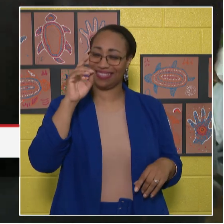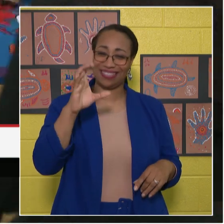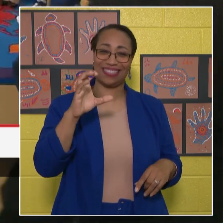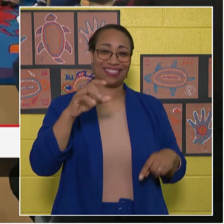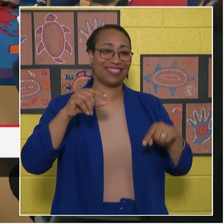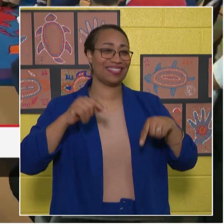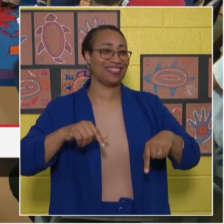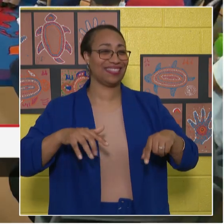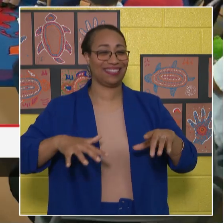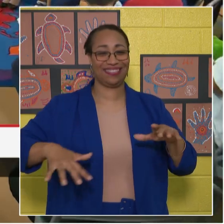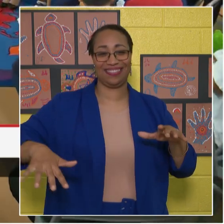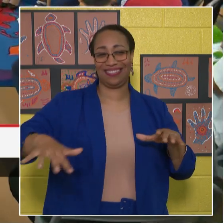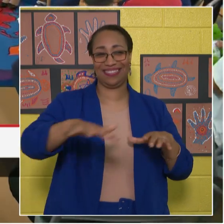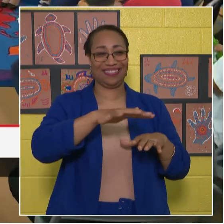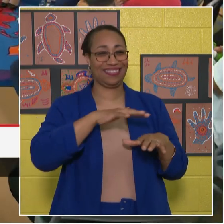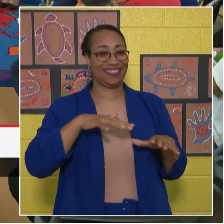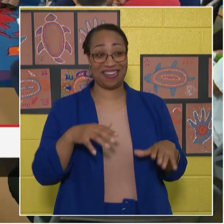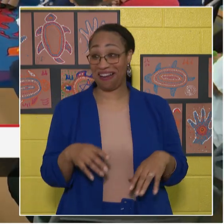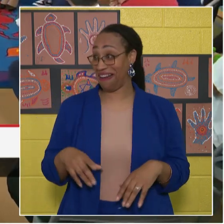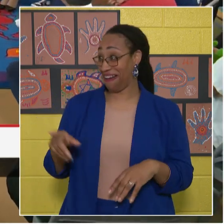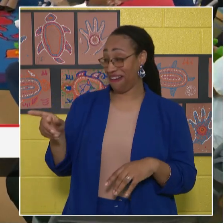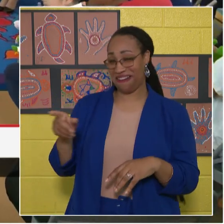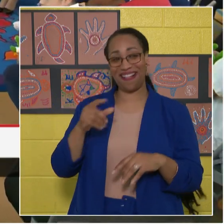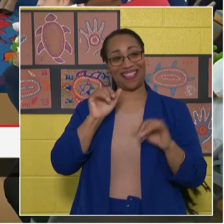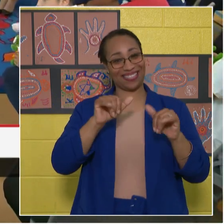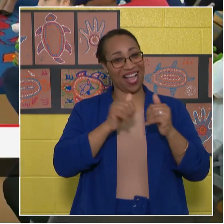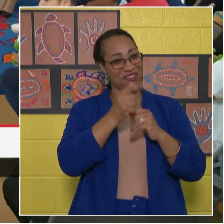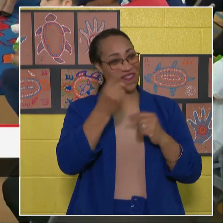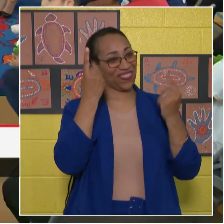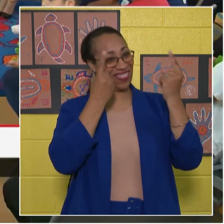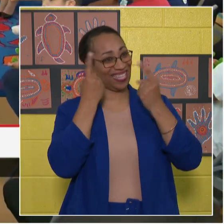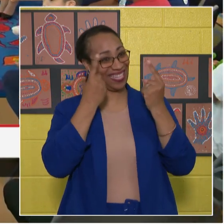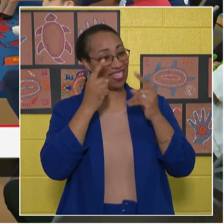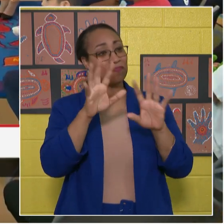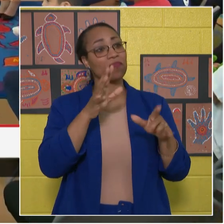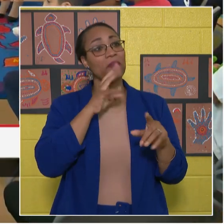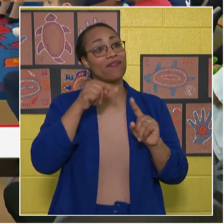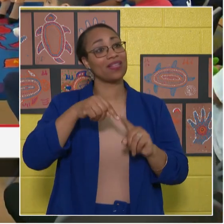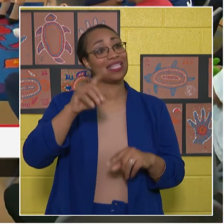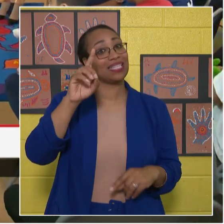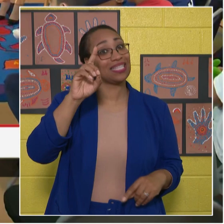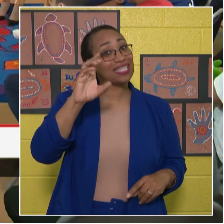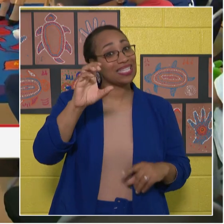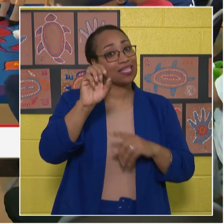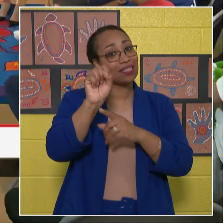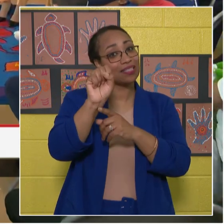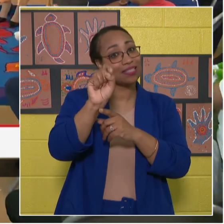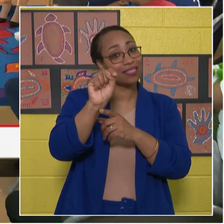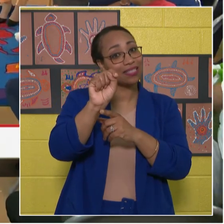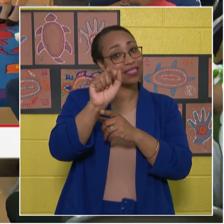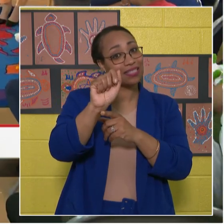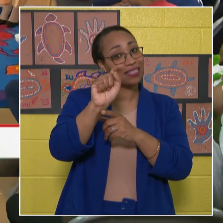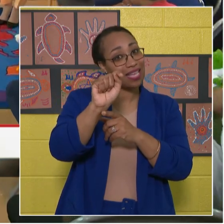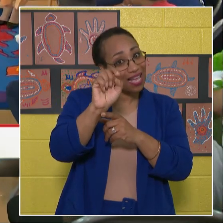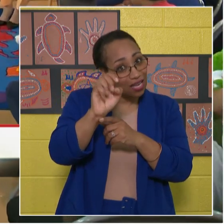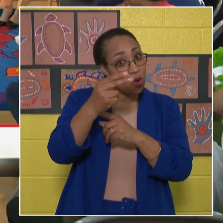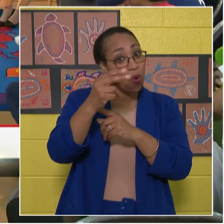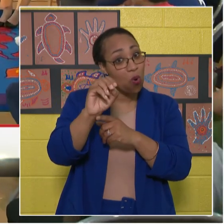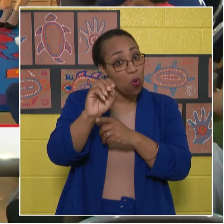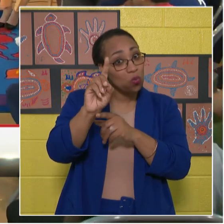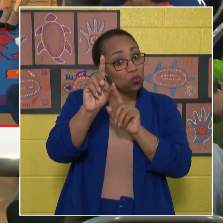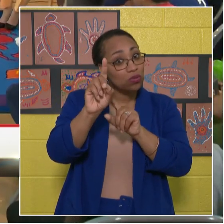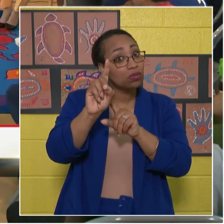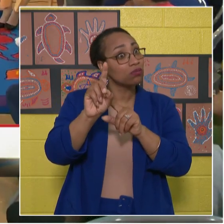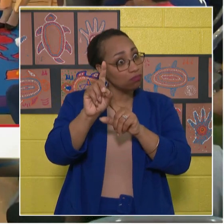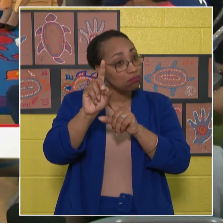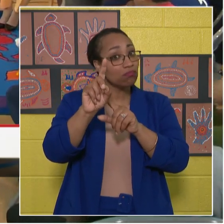DC statehood so much. So there are 50 states in the United States of America currently, right?